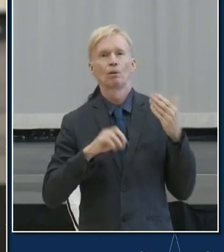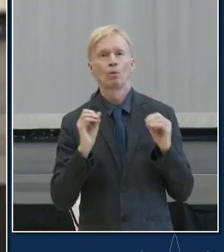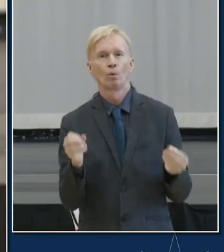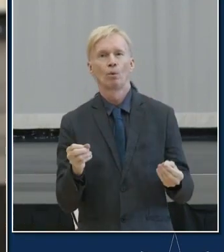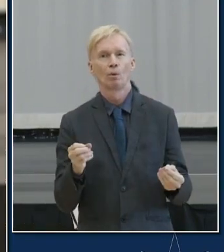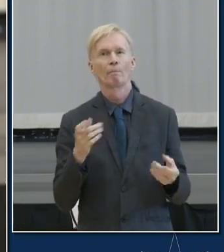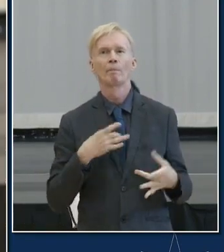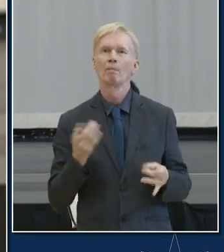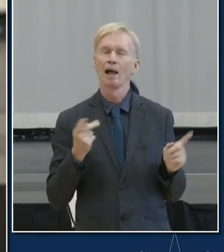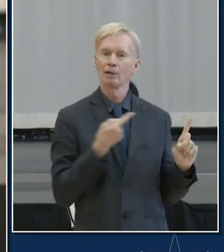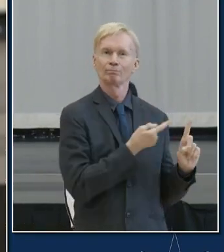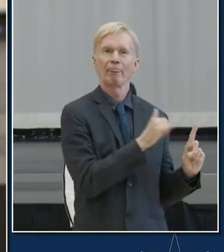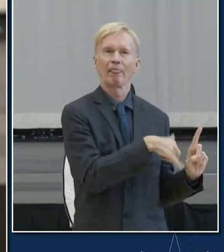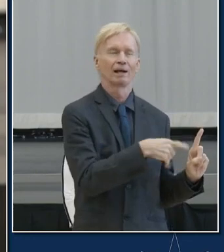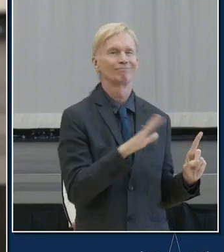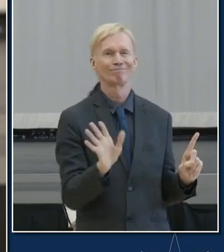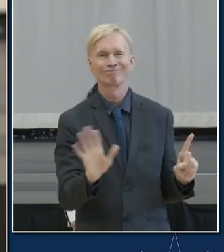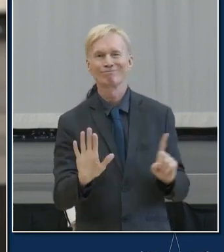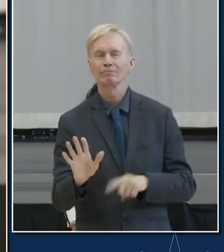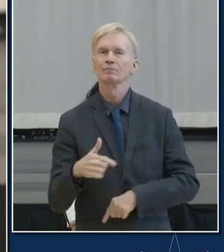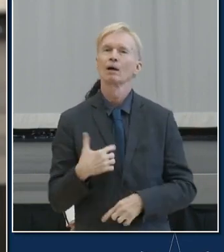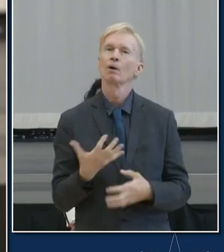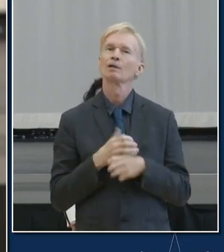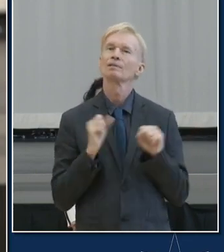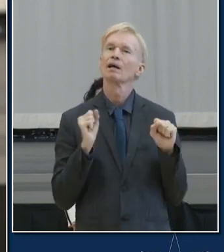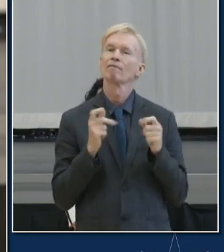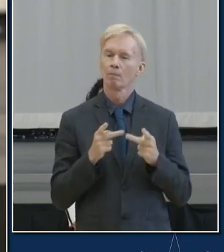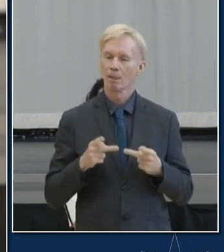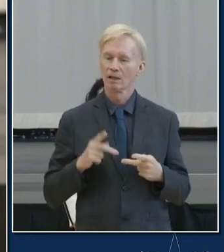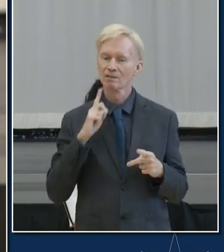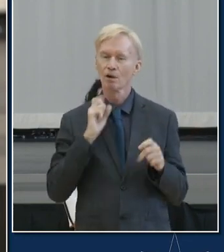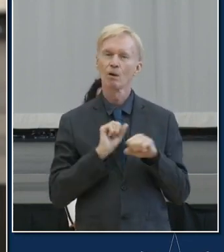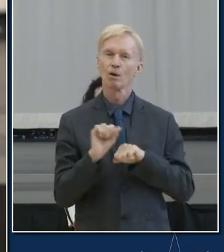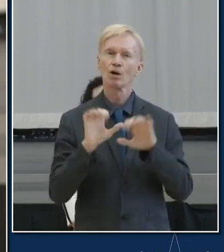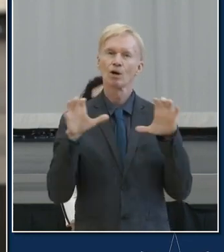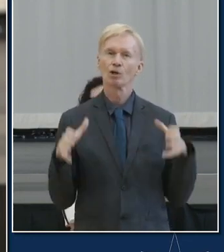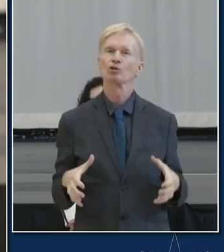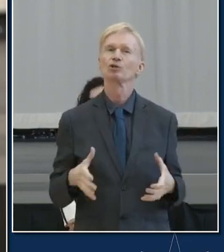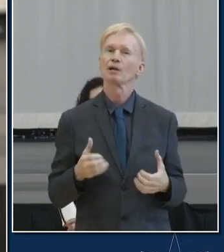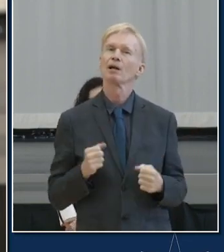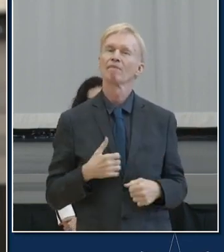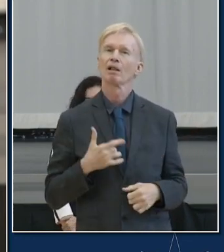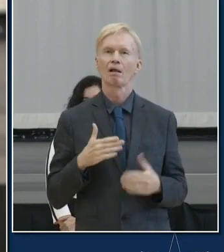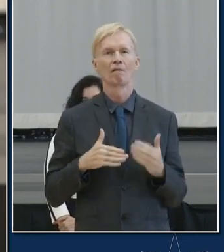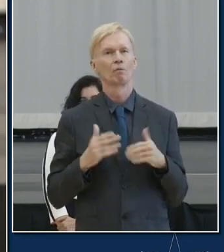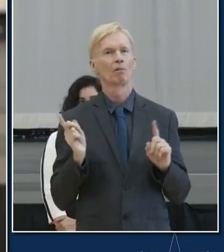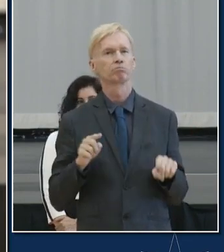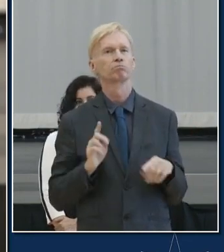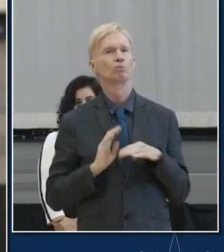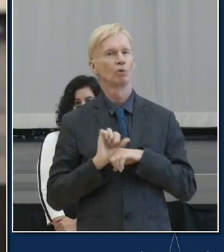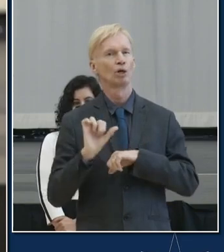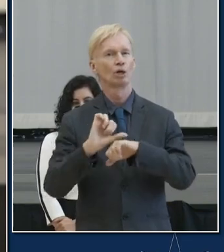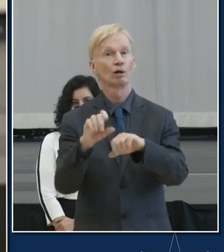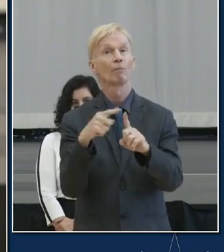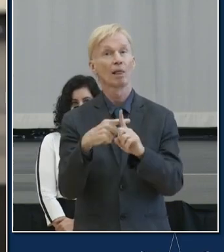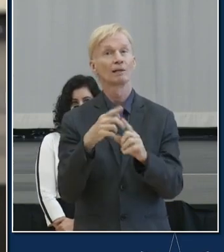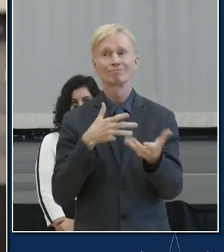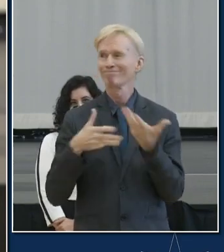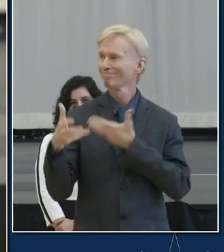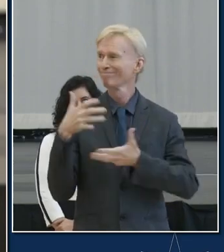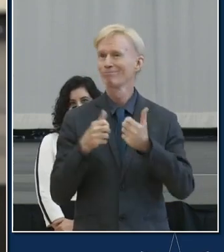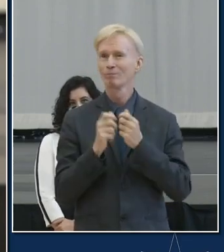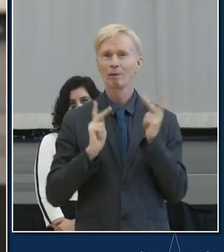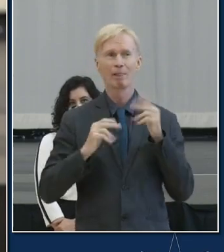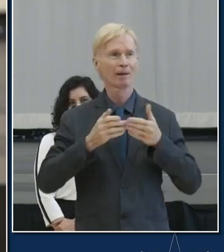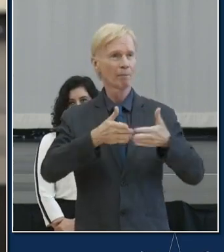right away. What I want to do is create a safe workplace where our workers feel comfortable coming to work and also interacting with members of the